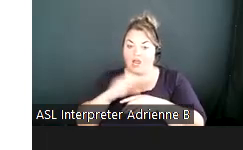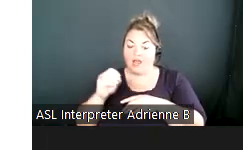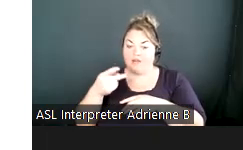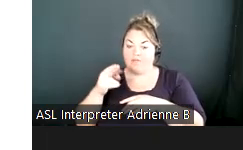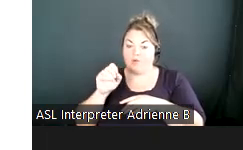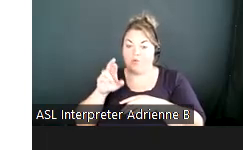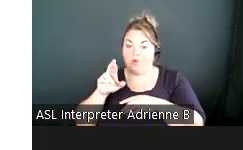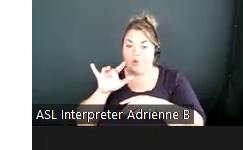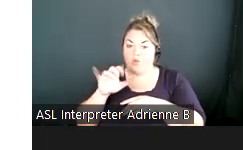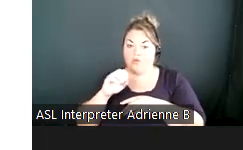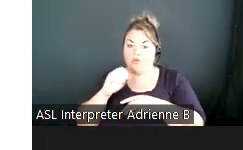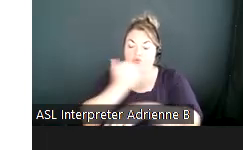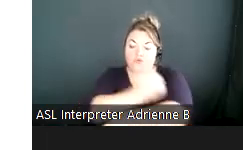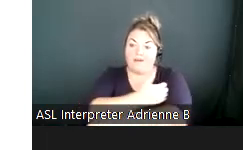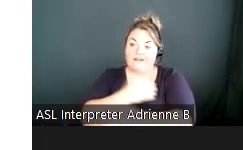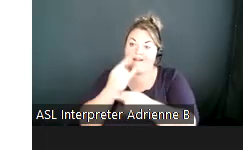results.